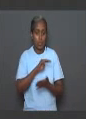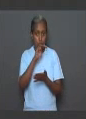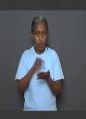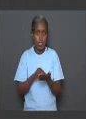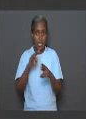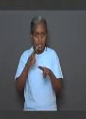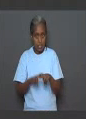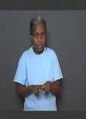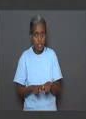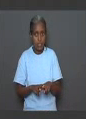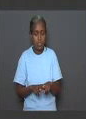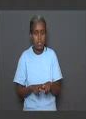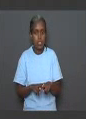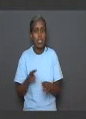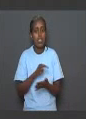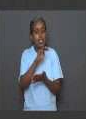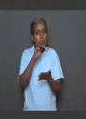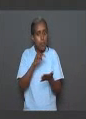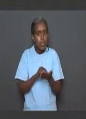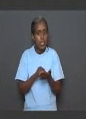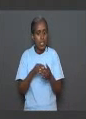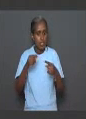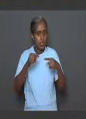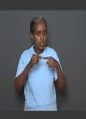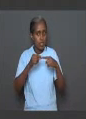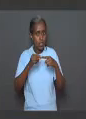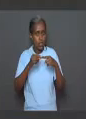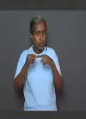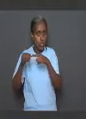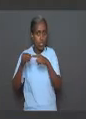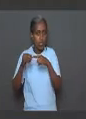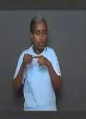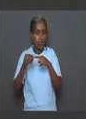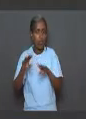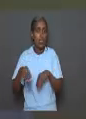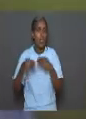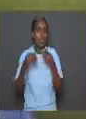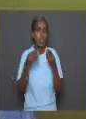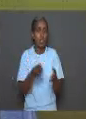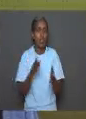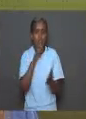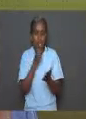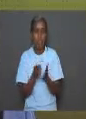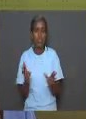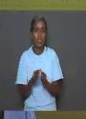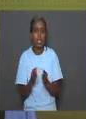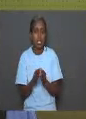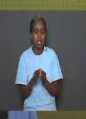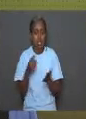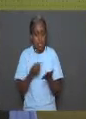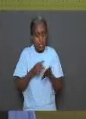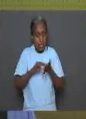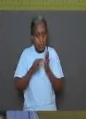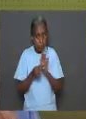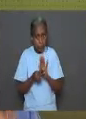states that the median is unique for a given data set. This